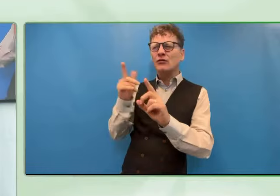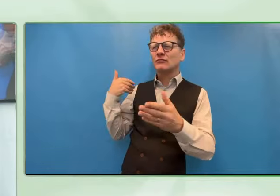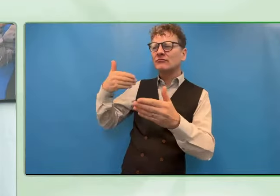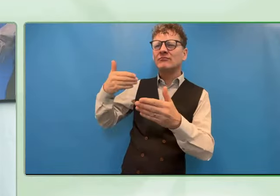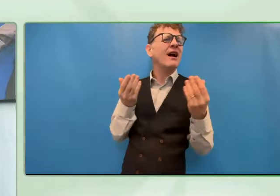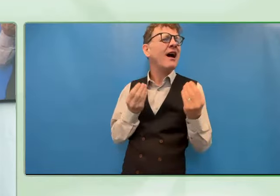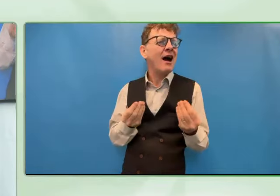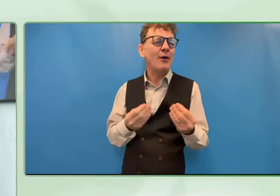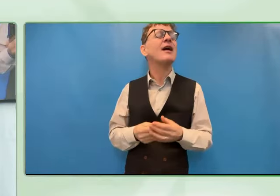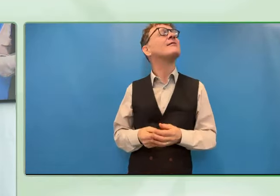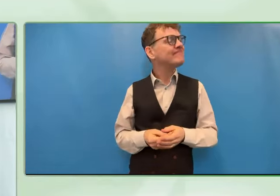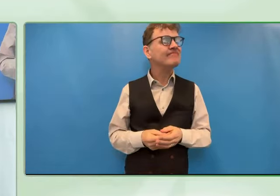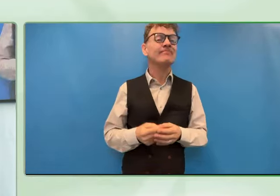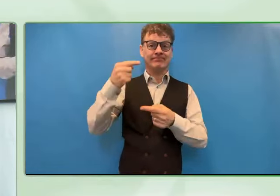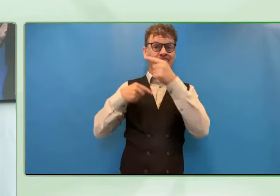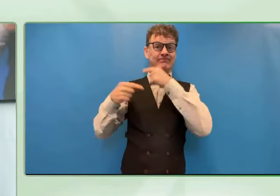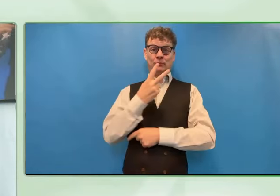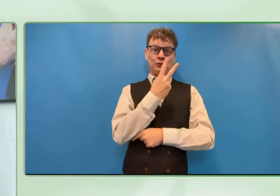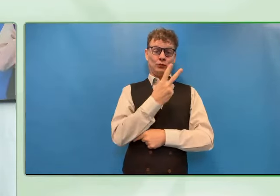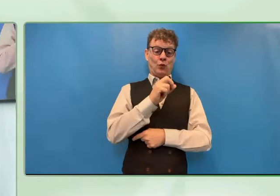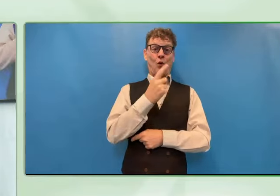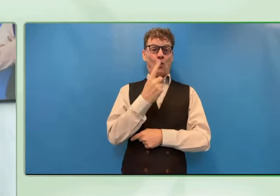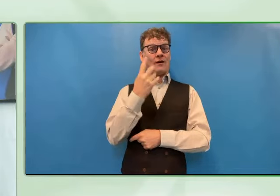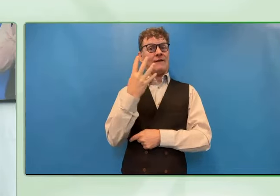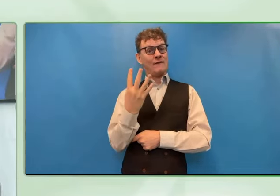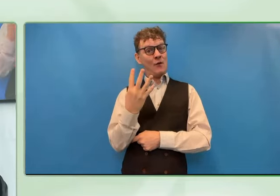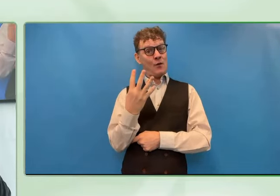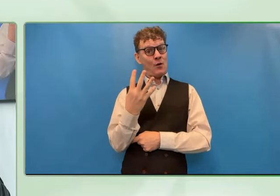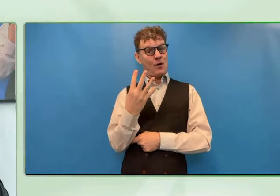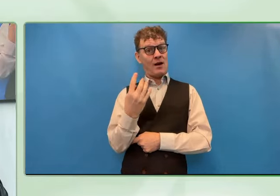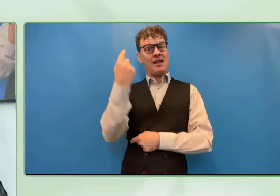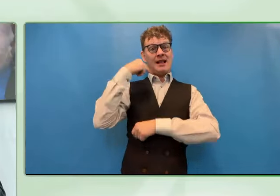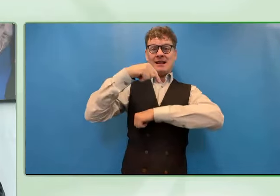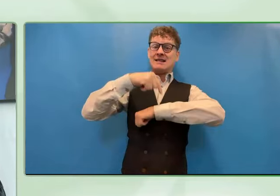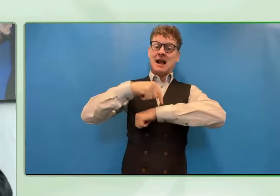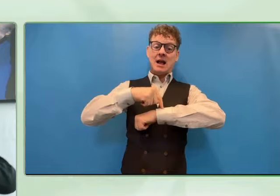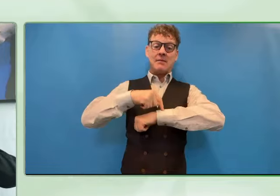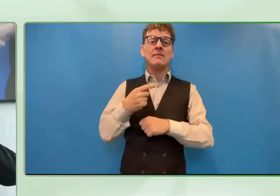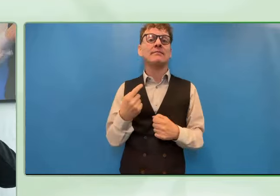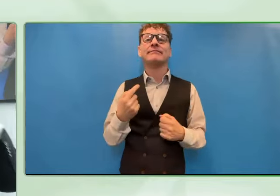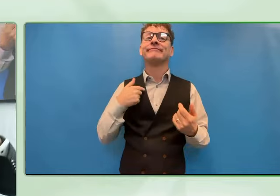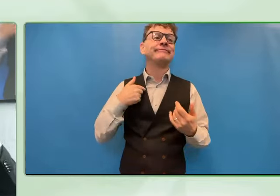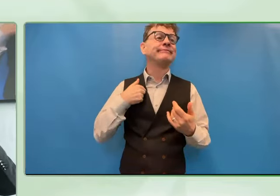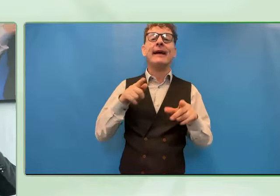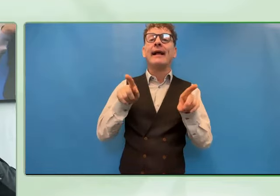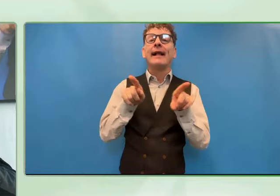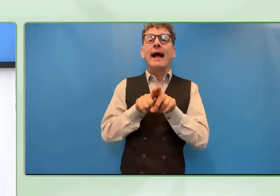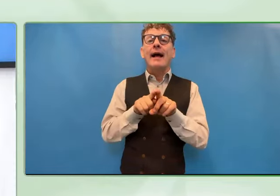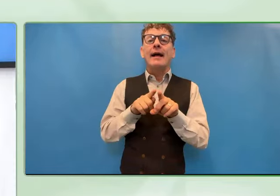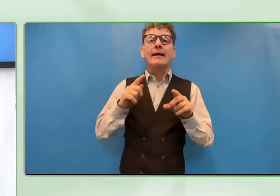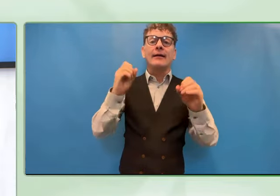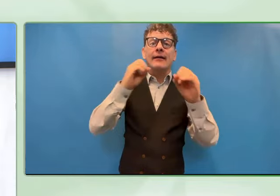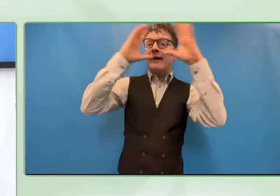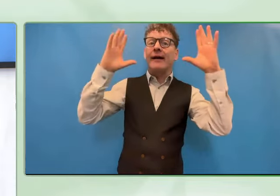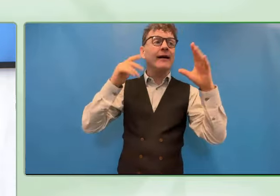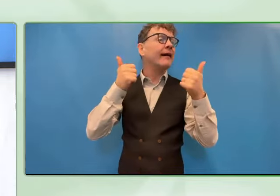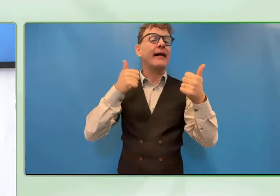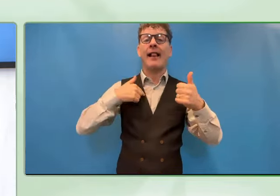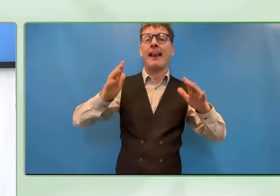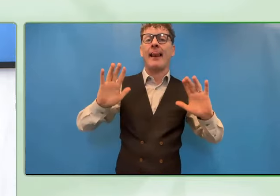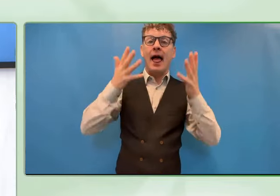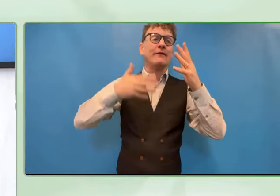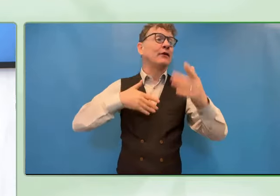to 2014, where I was this guy who was living his dream life. I had a perfect career. I was traveling all